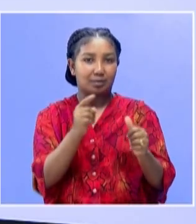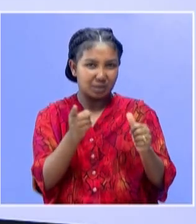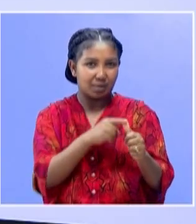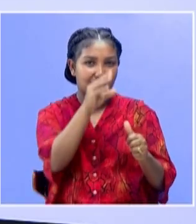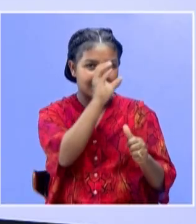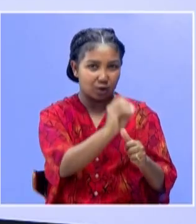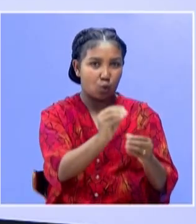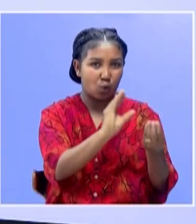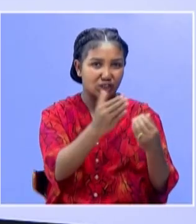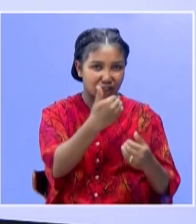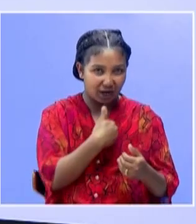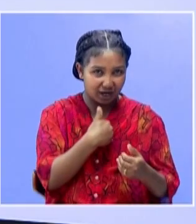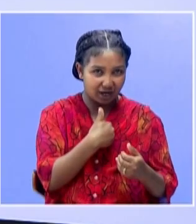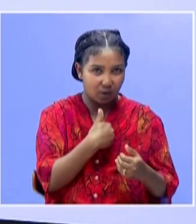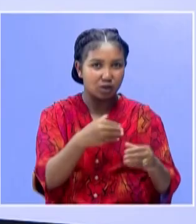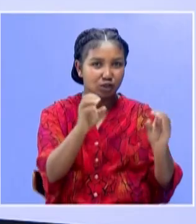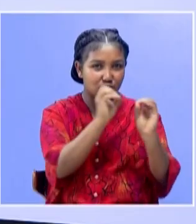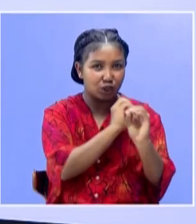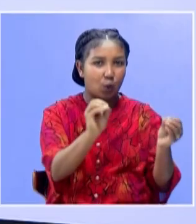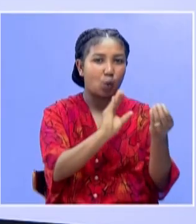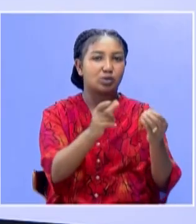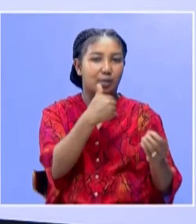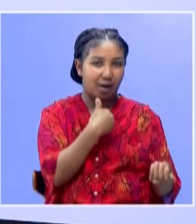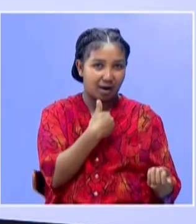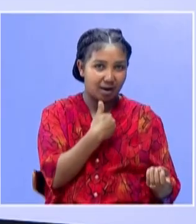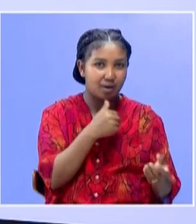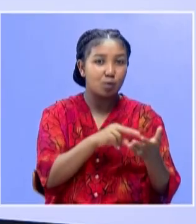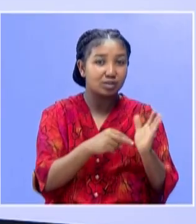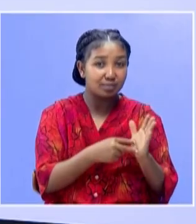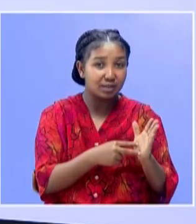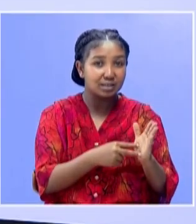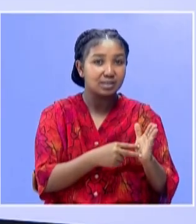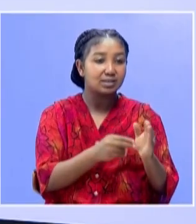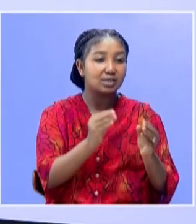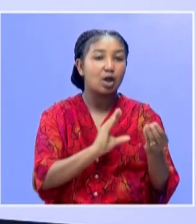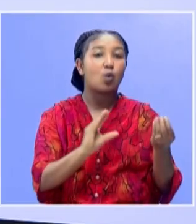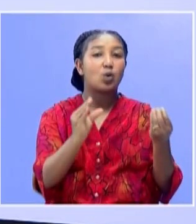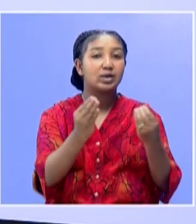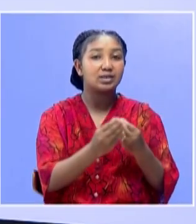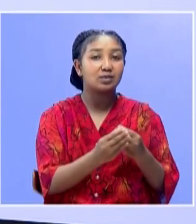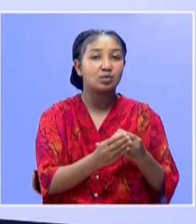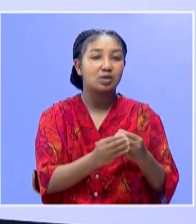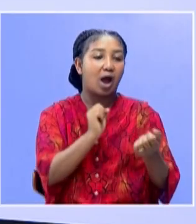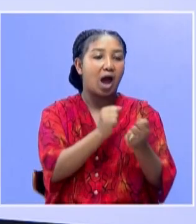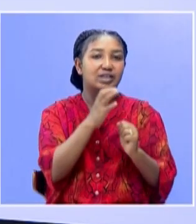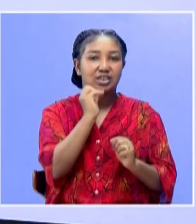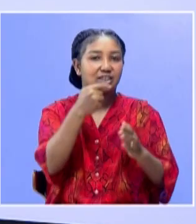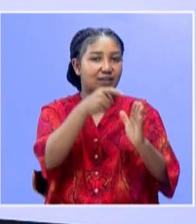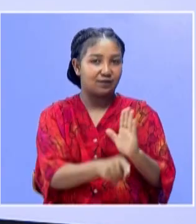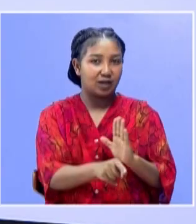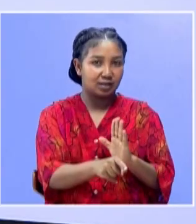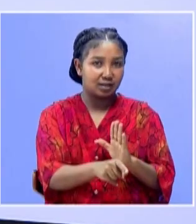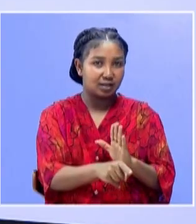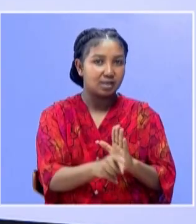conditional. There is also what we call zero conditional, which means there is a condition with unchanged effect,